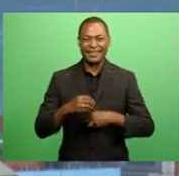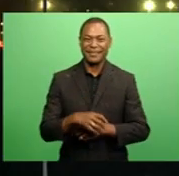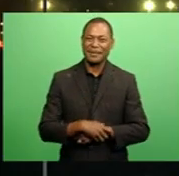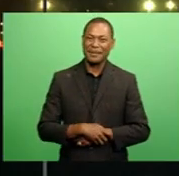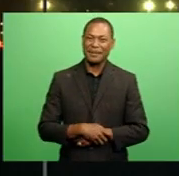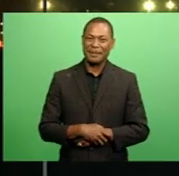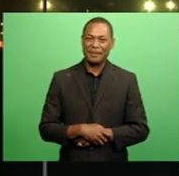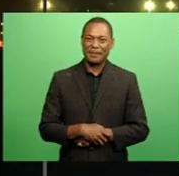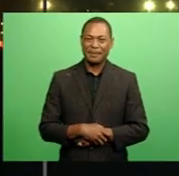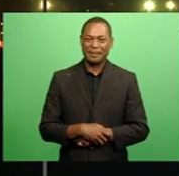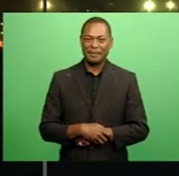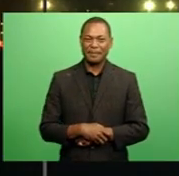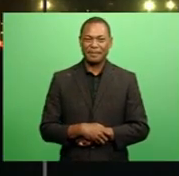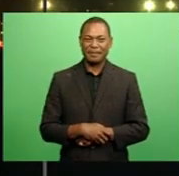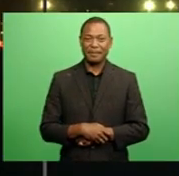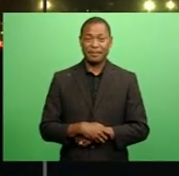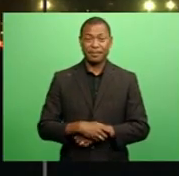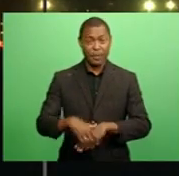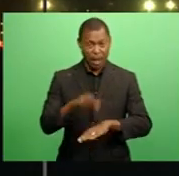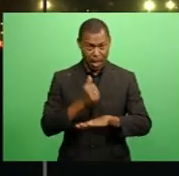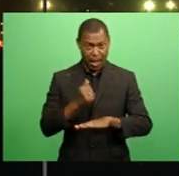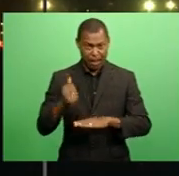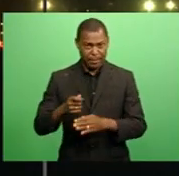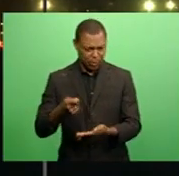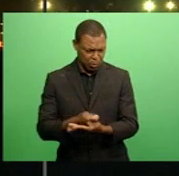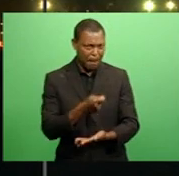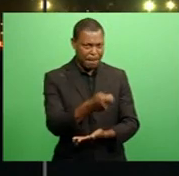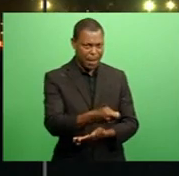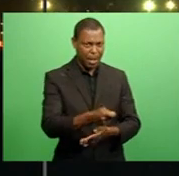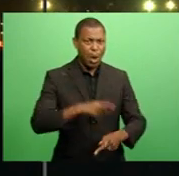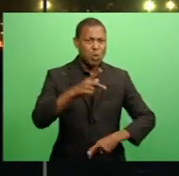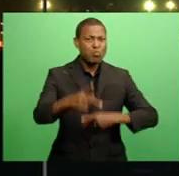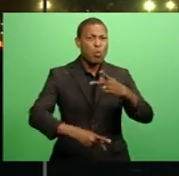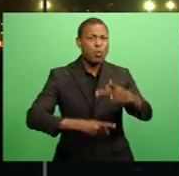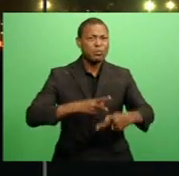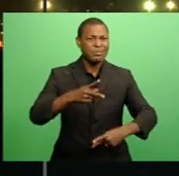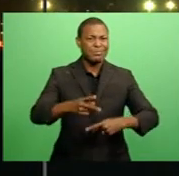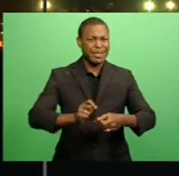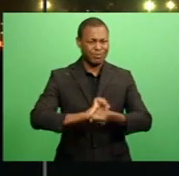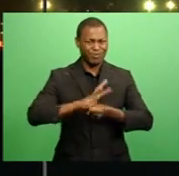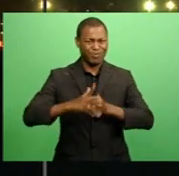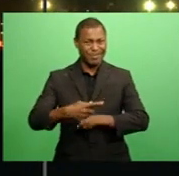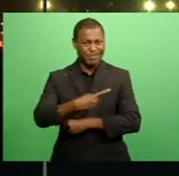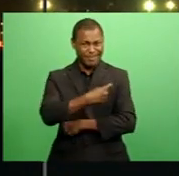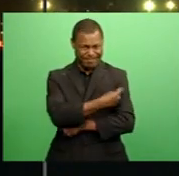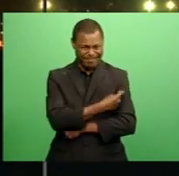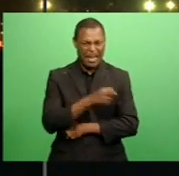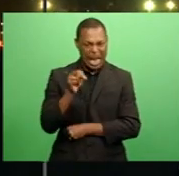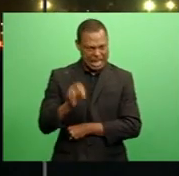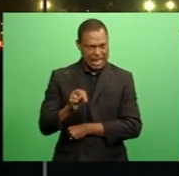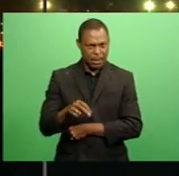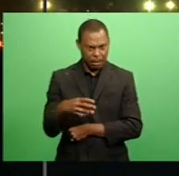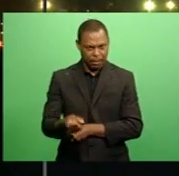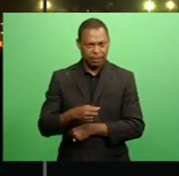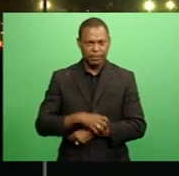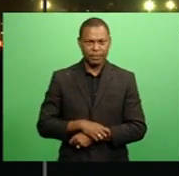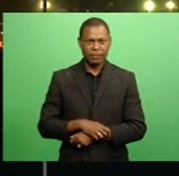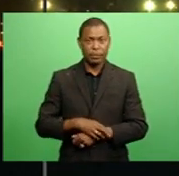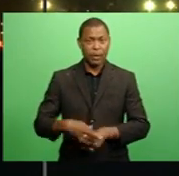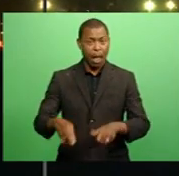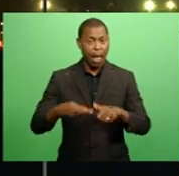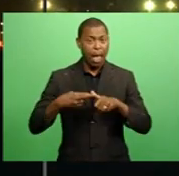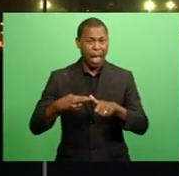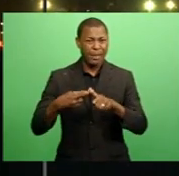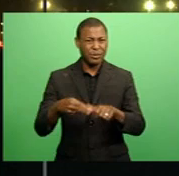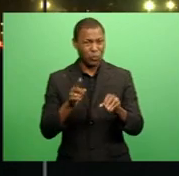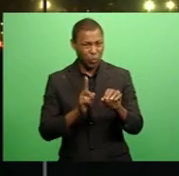News. The Fijian government will pay for the procurement of COVID-19 vaccines if the need arises. Responding to questions during